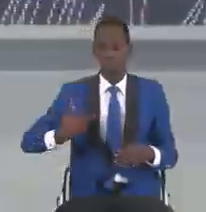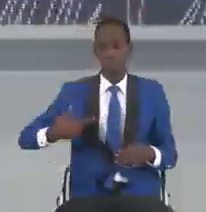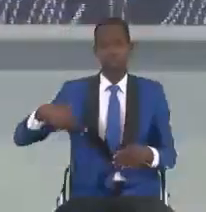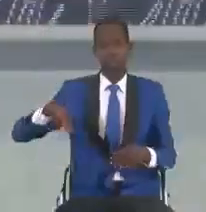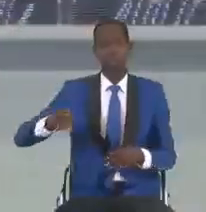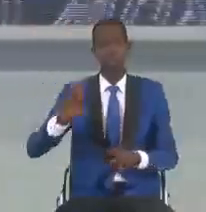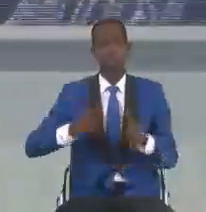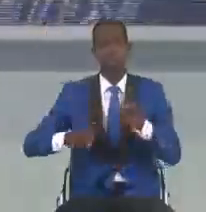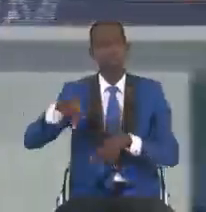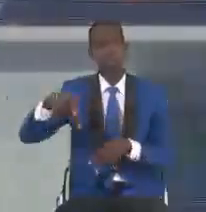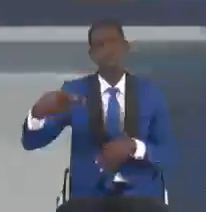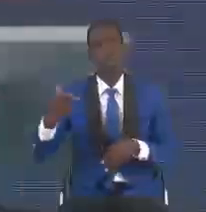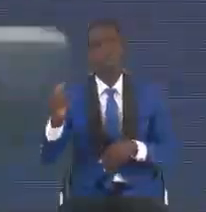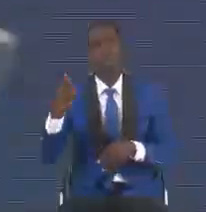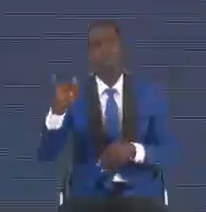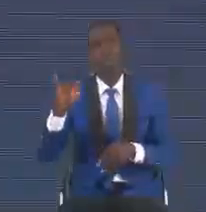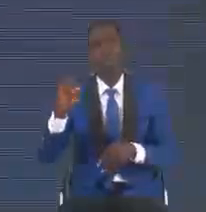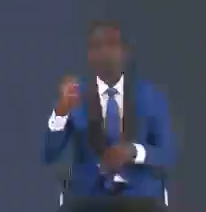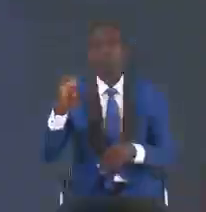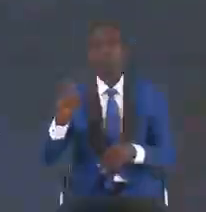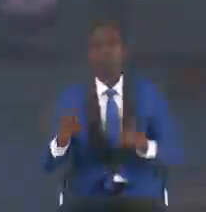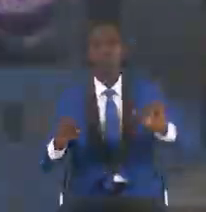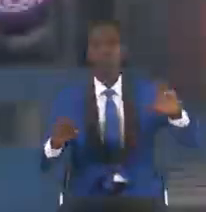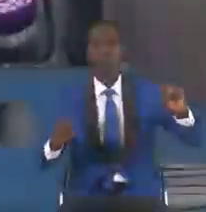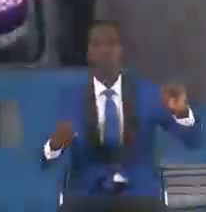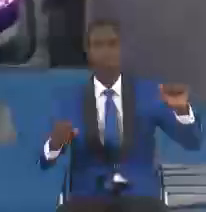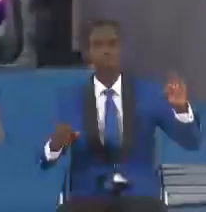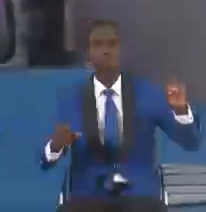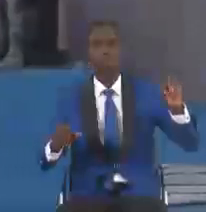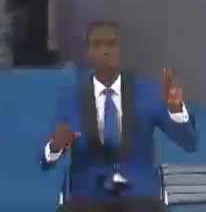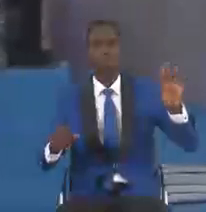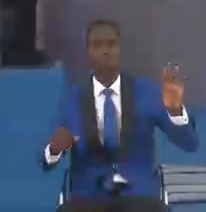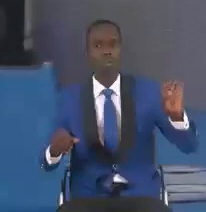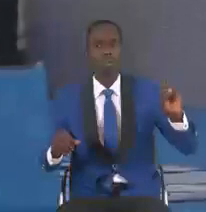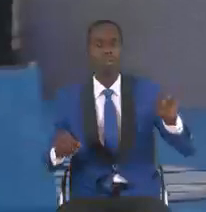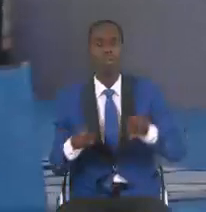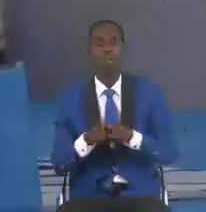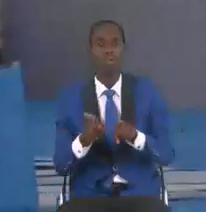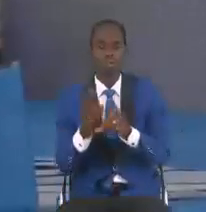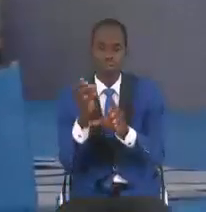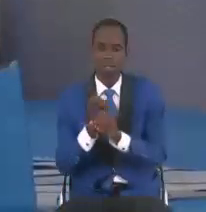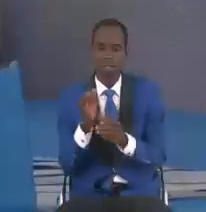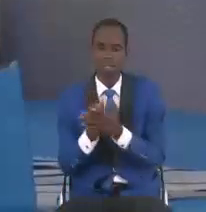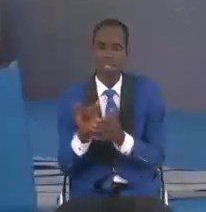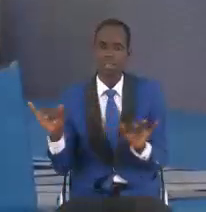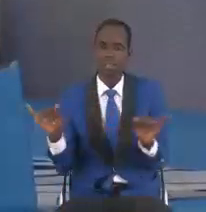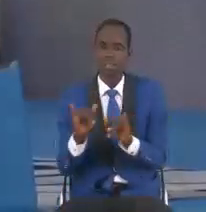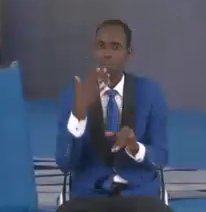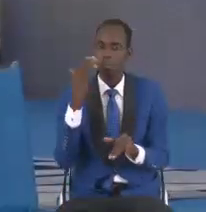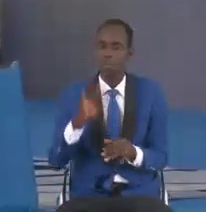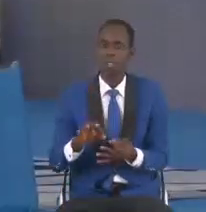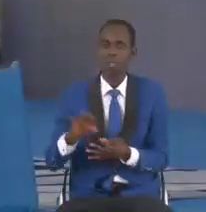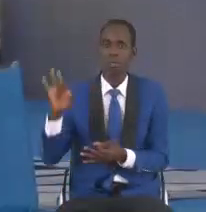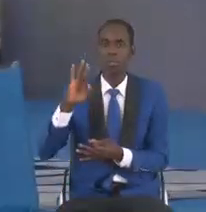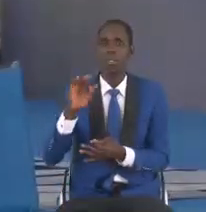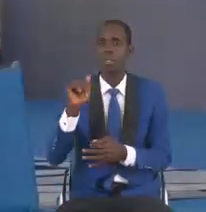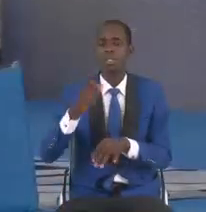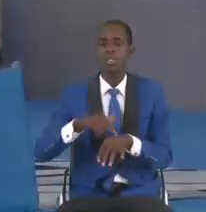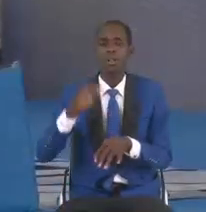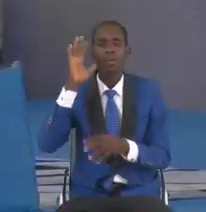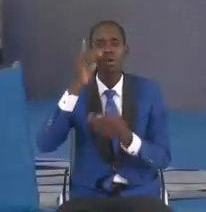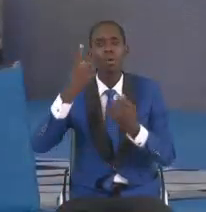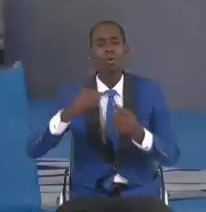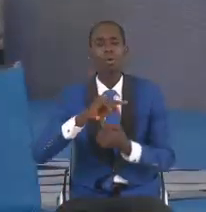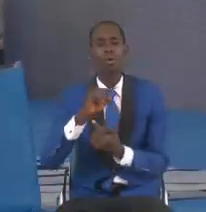that kind of spirit. And when he declared the word of God, they will not hear. The time will come when they will not